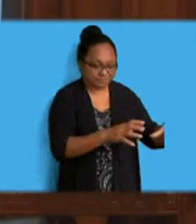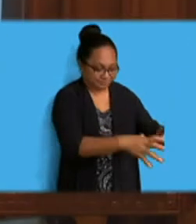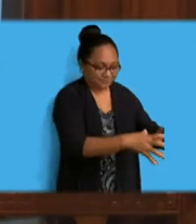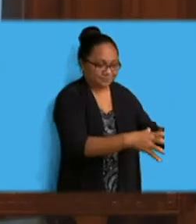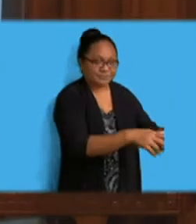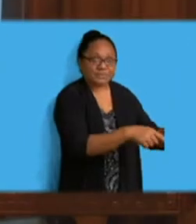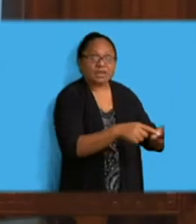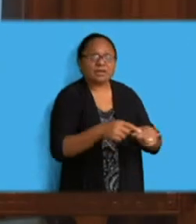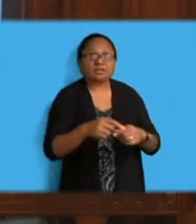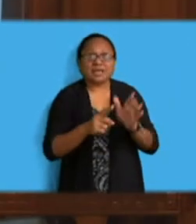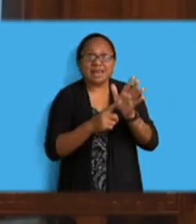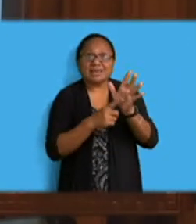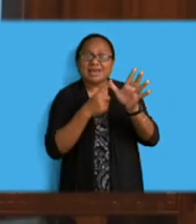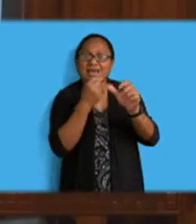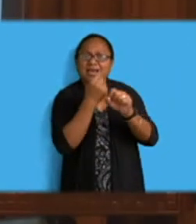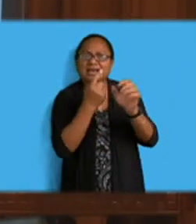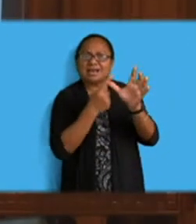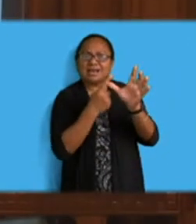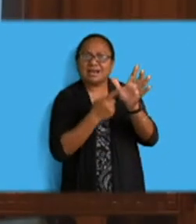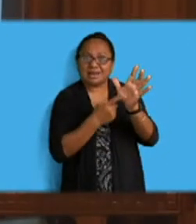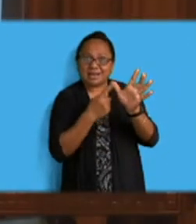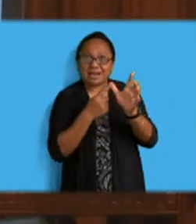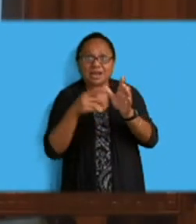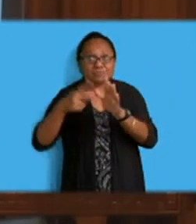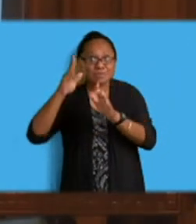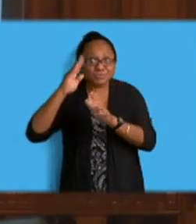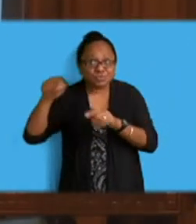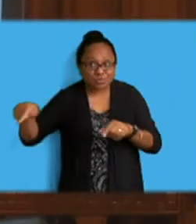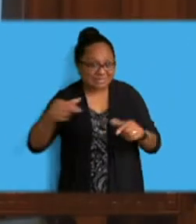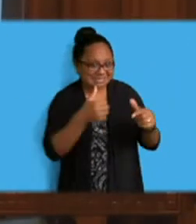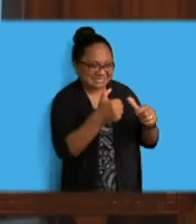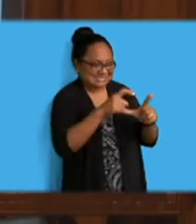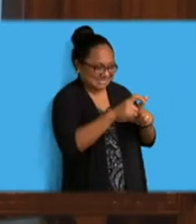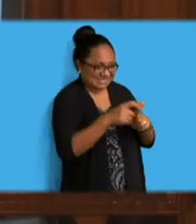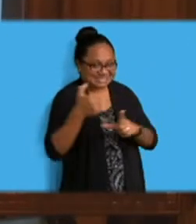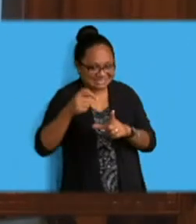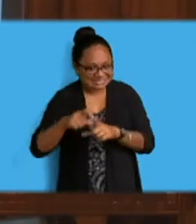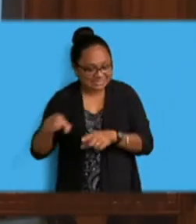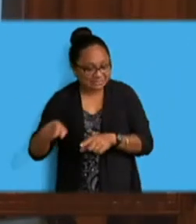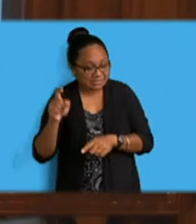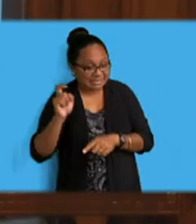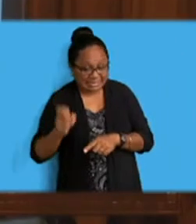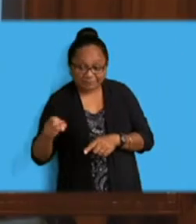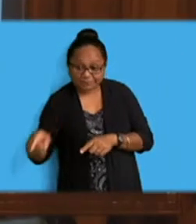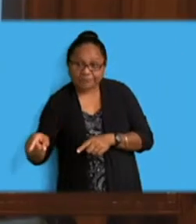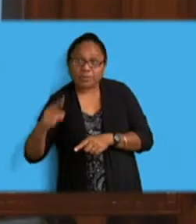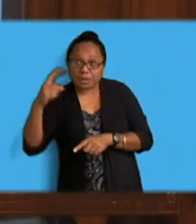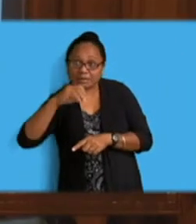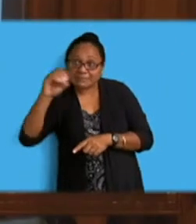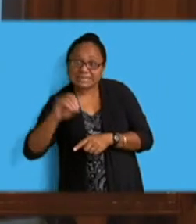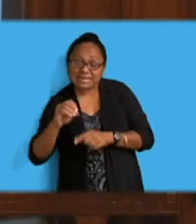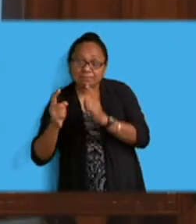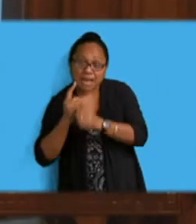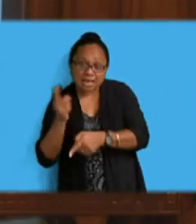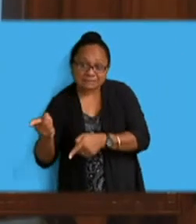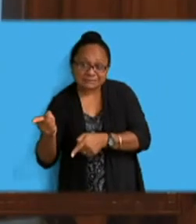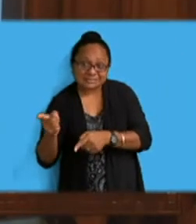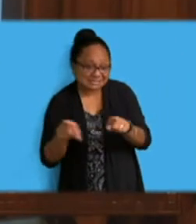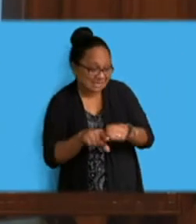primary school in Wainikoro become the top school in 6D category with 100% pass rate in year 6 and 100% pass rate